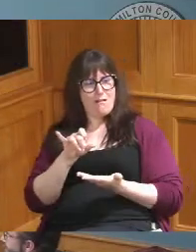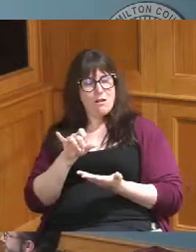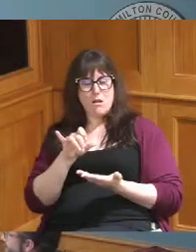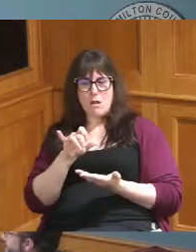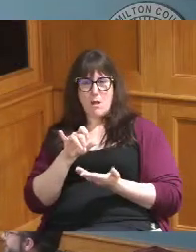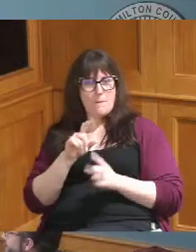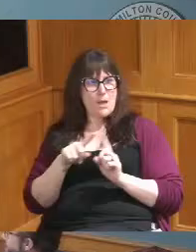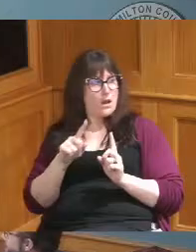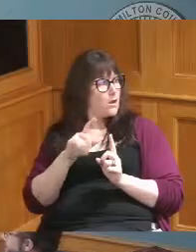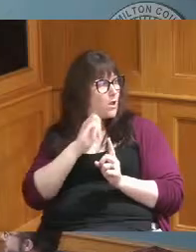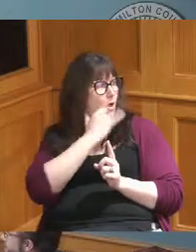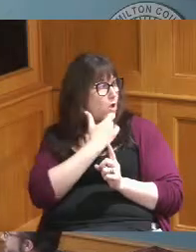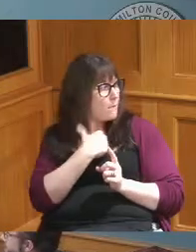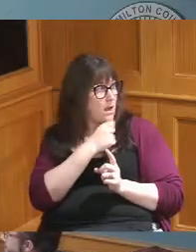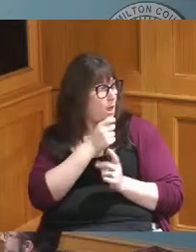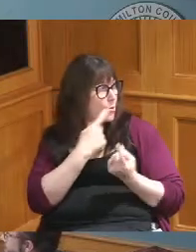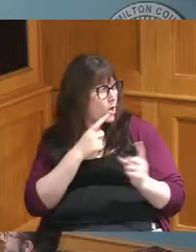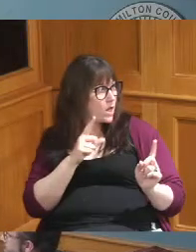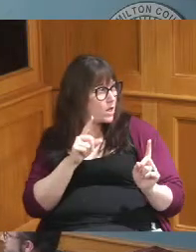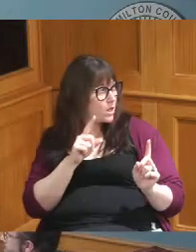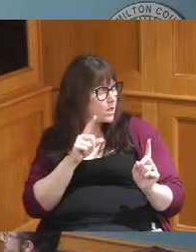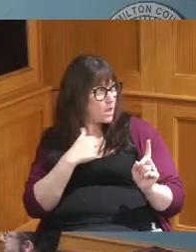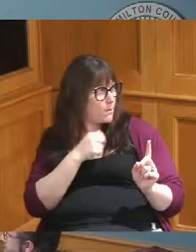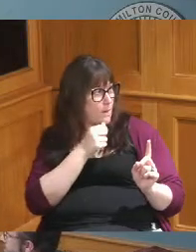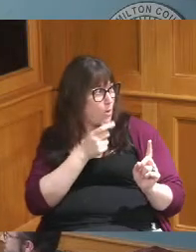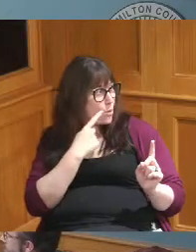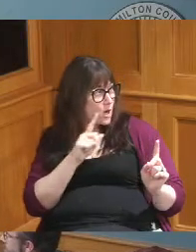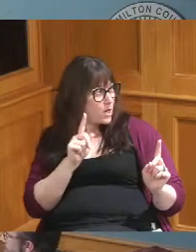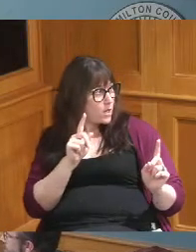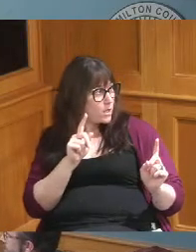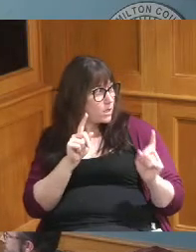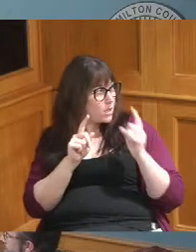during, am I not working? Not working.